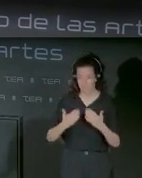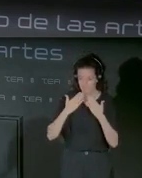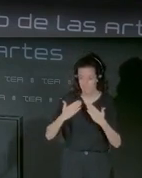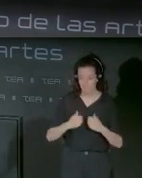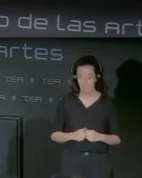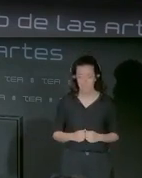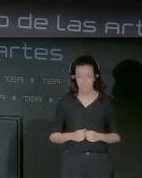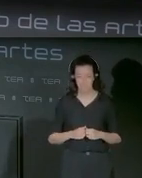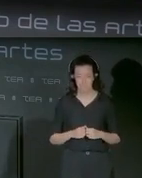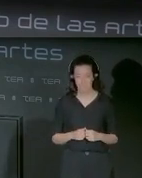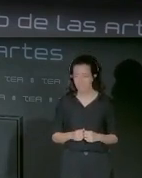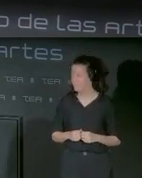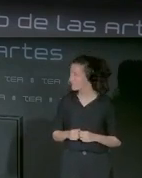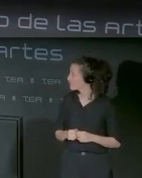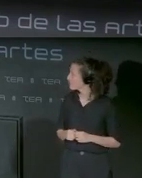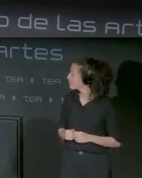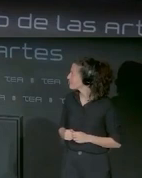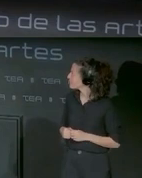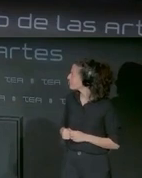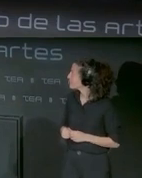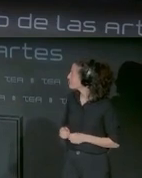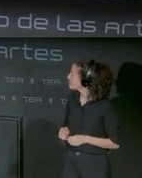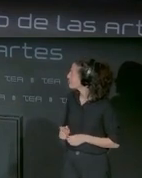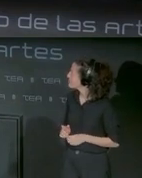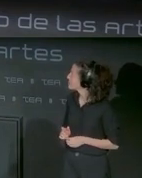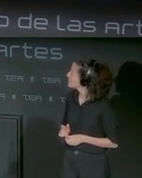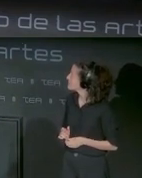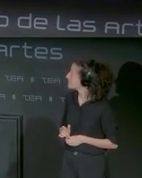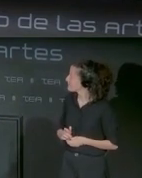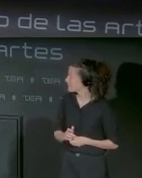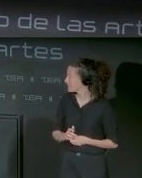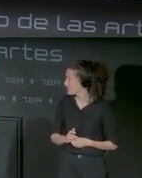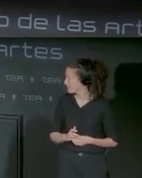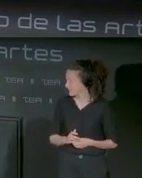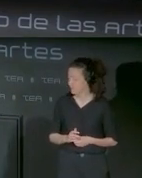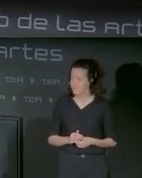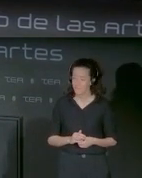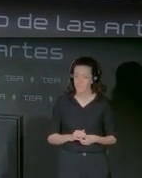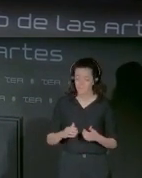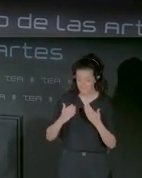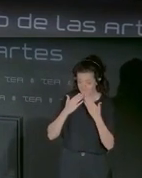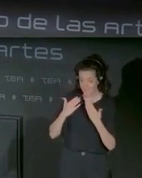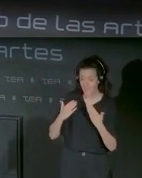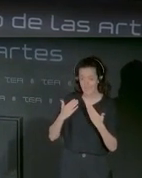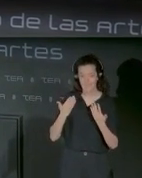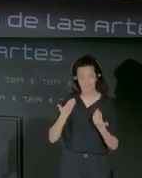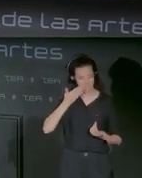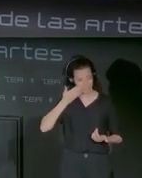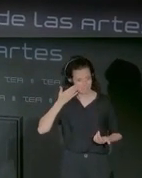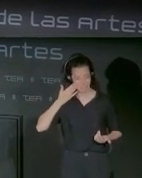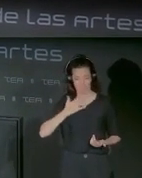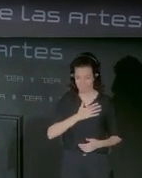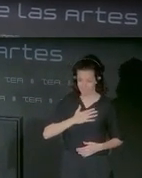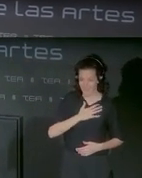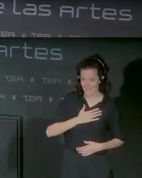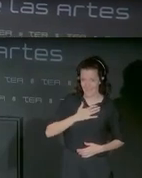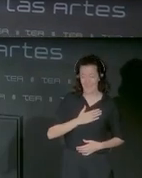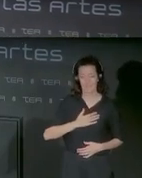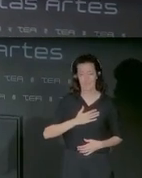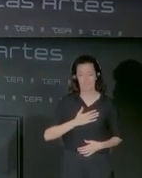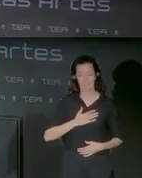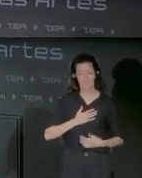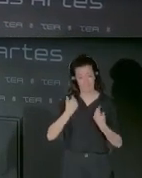Thank you so much. I'm happy to be here. I'm Johanna from the Swedish Games Industry Association. We are